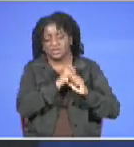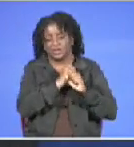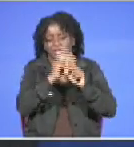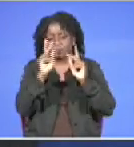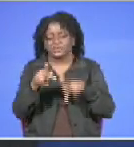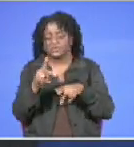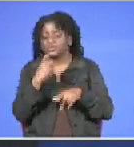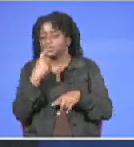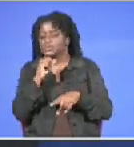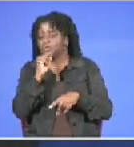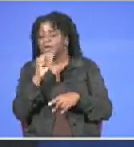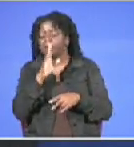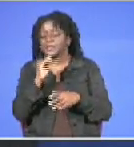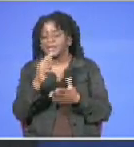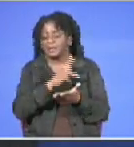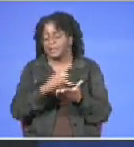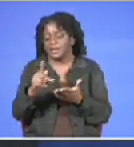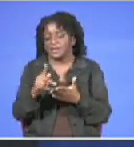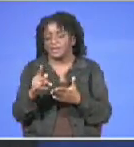get to airports early.